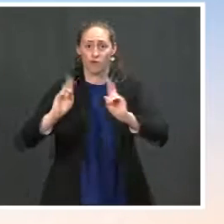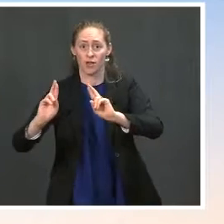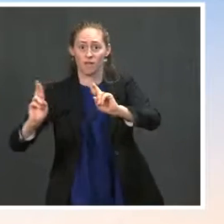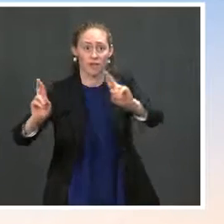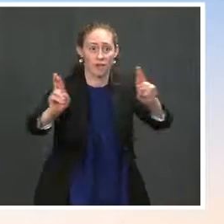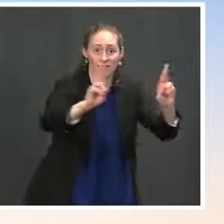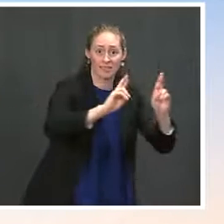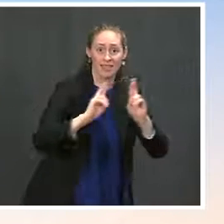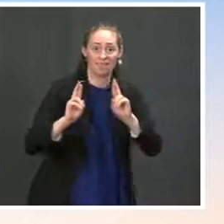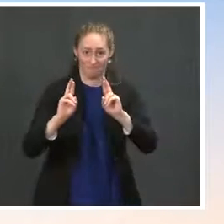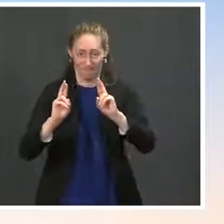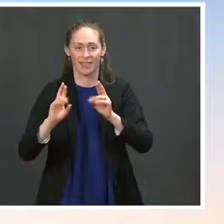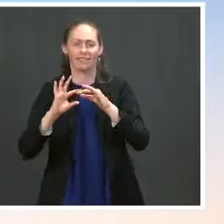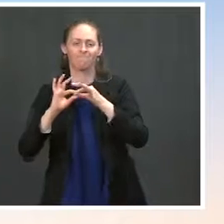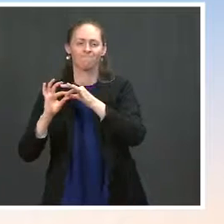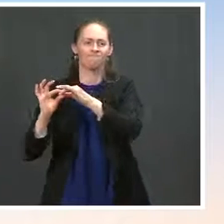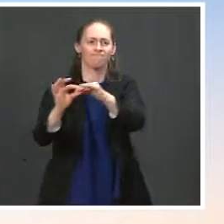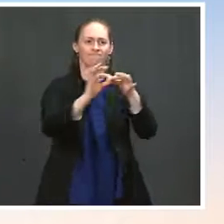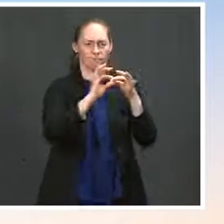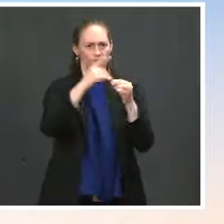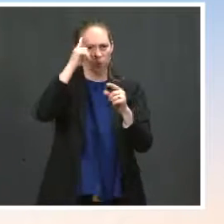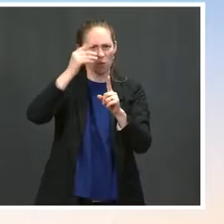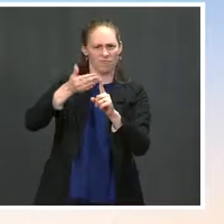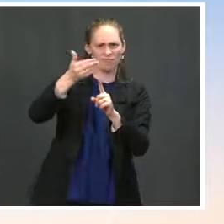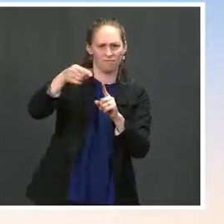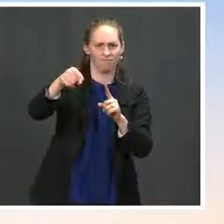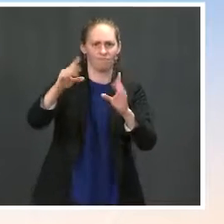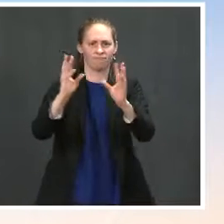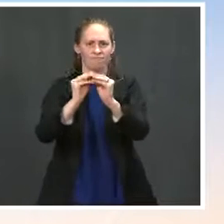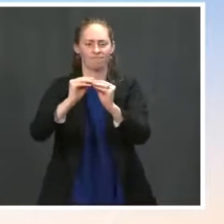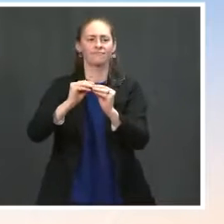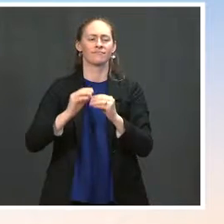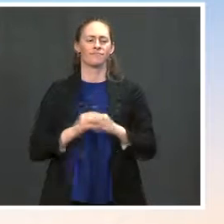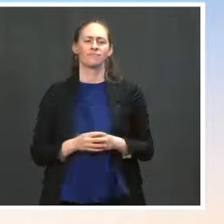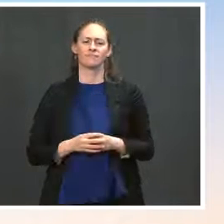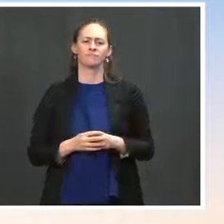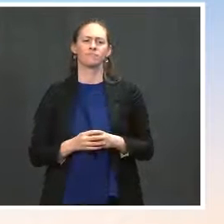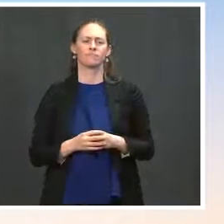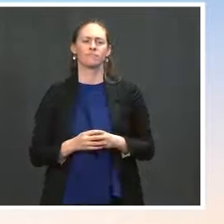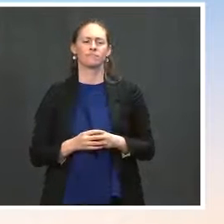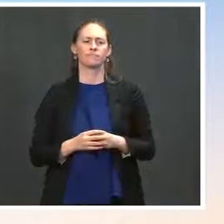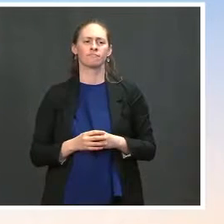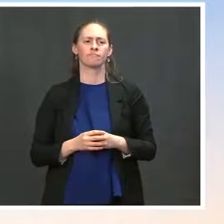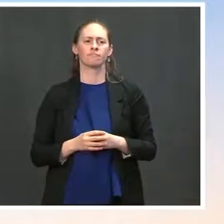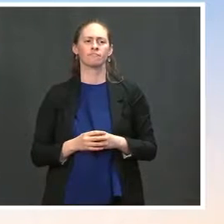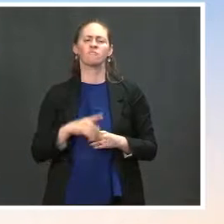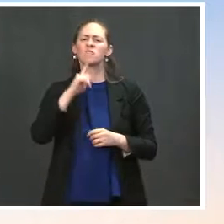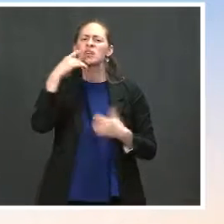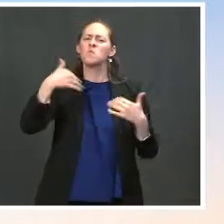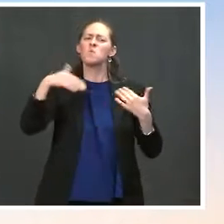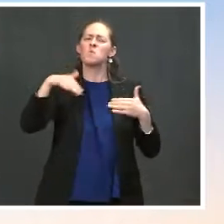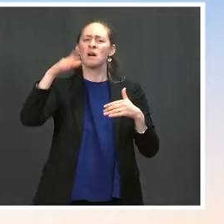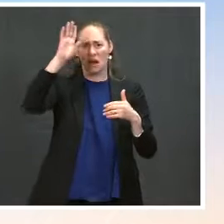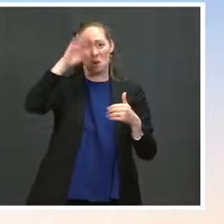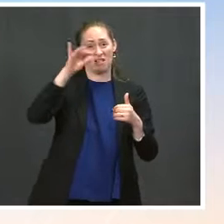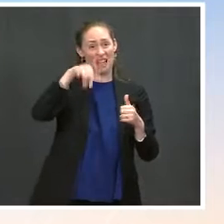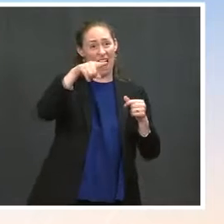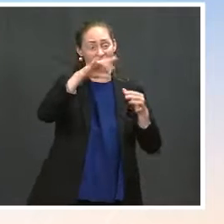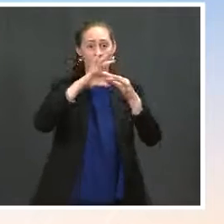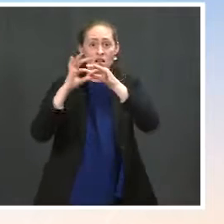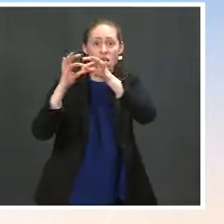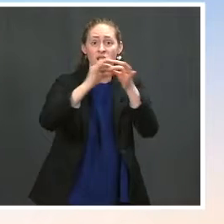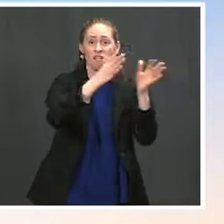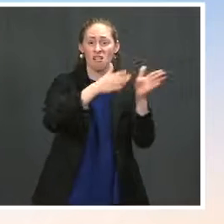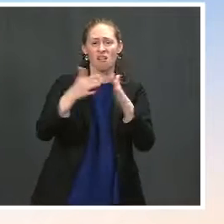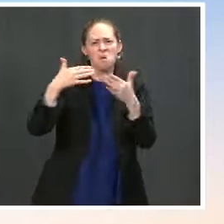NDC. A gigantic administrative organizational task, which